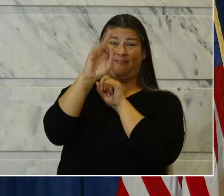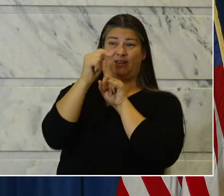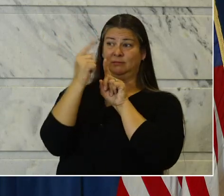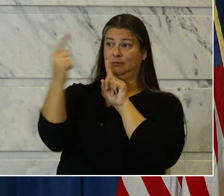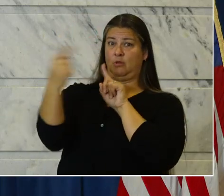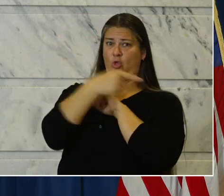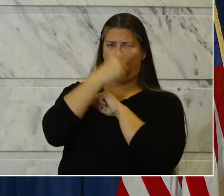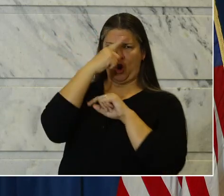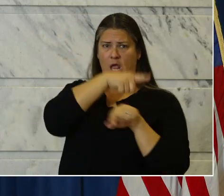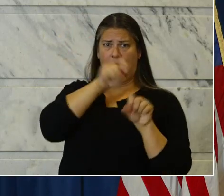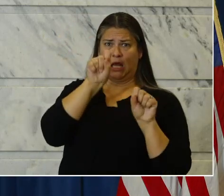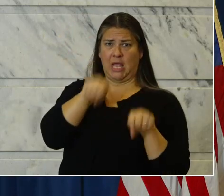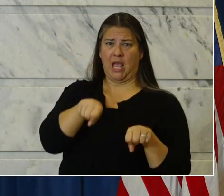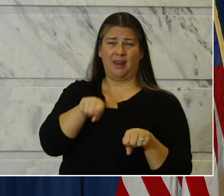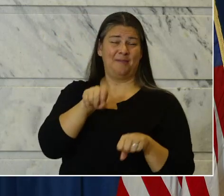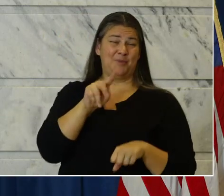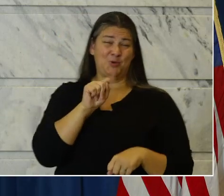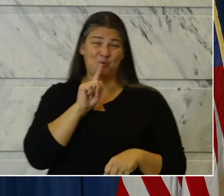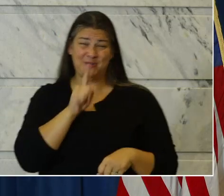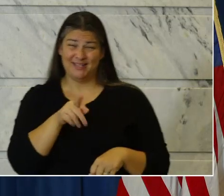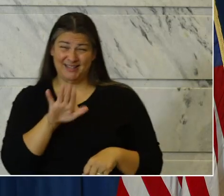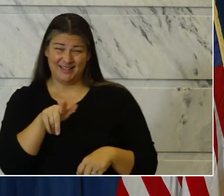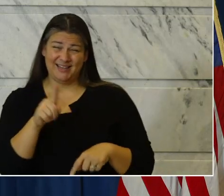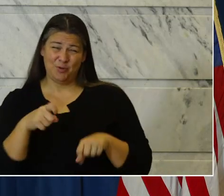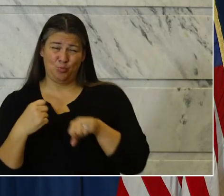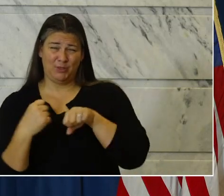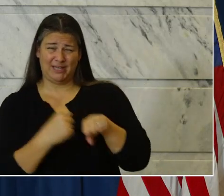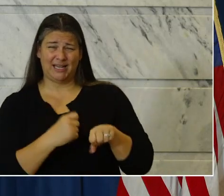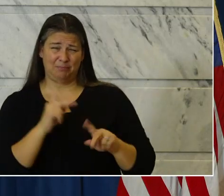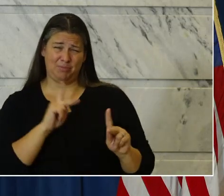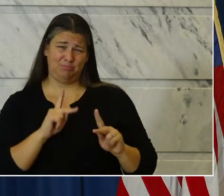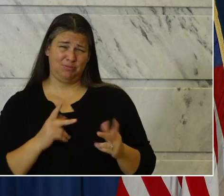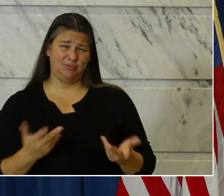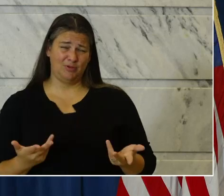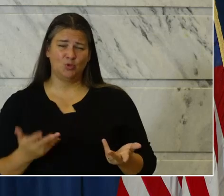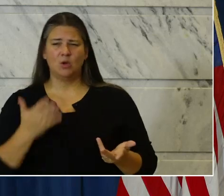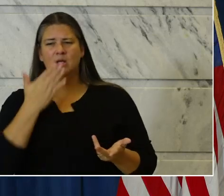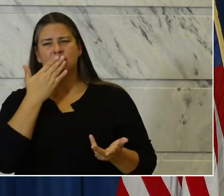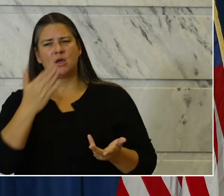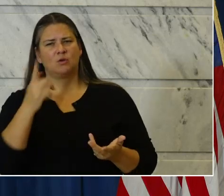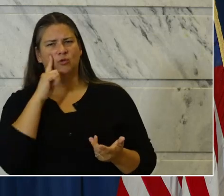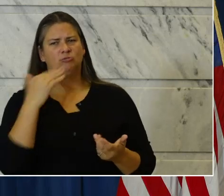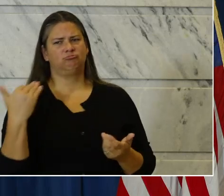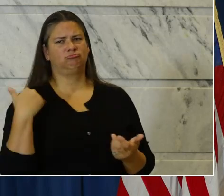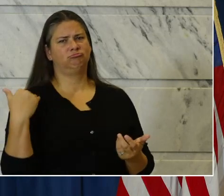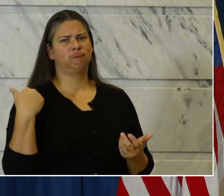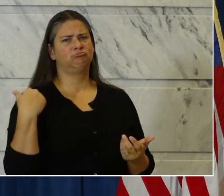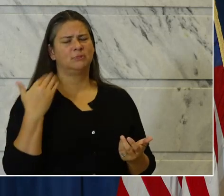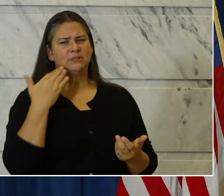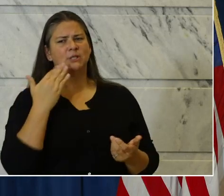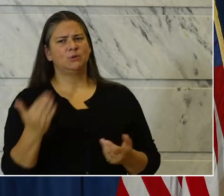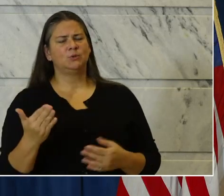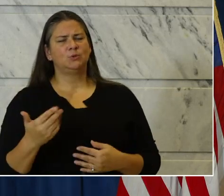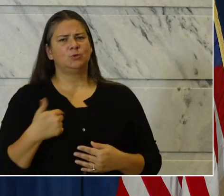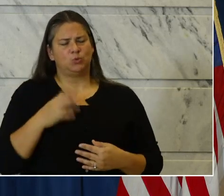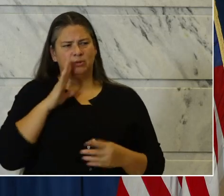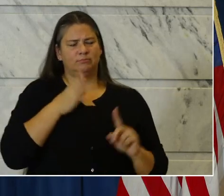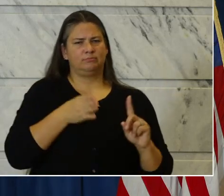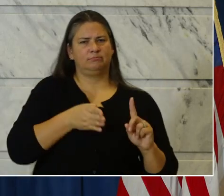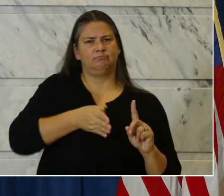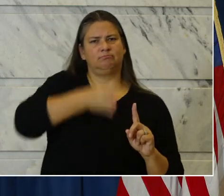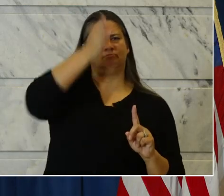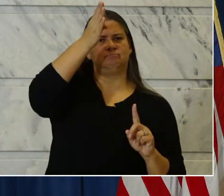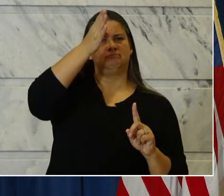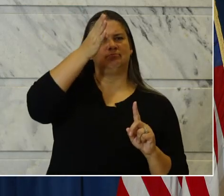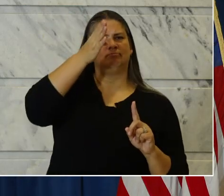for how much it could protect people. I appreciate you bringing that to our attention, and our goal is when we find a